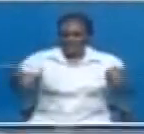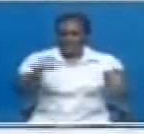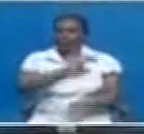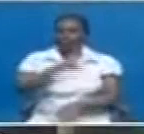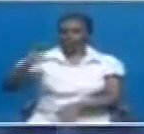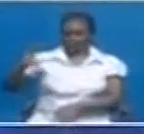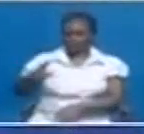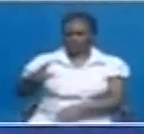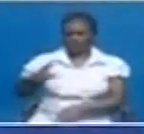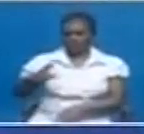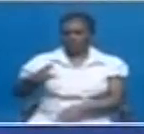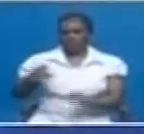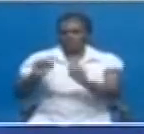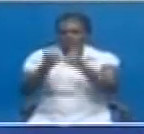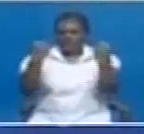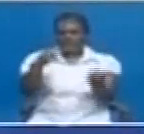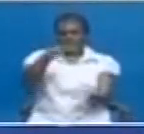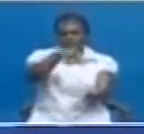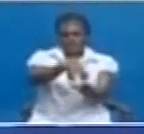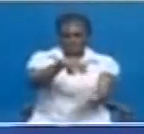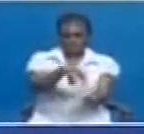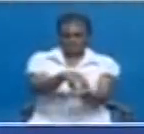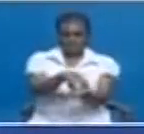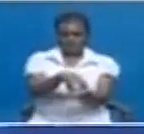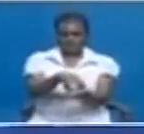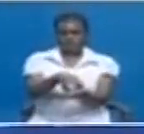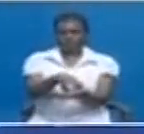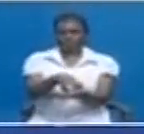spare us this bustle and hustle of